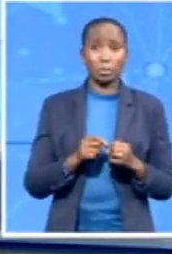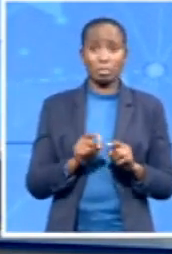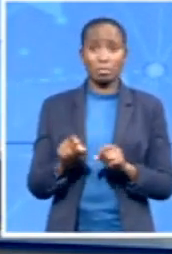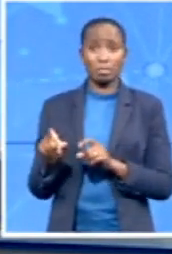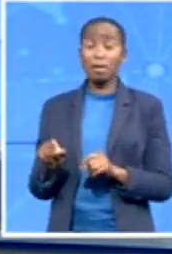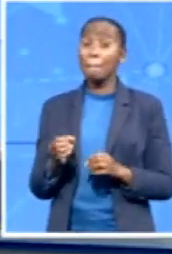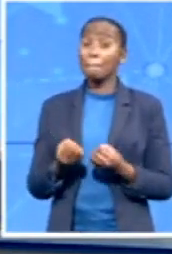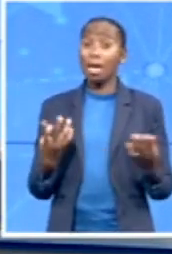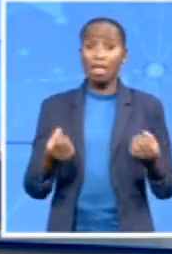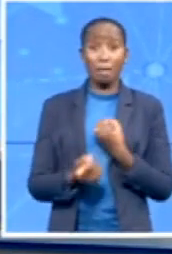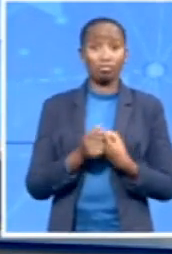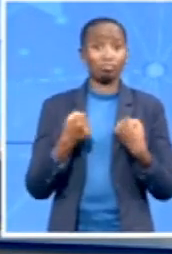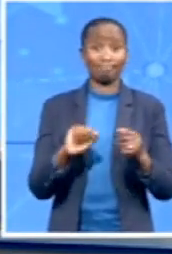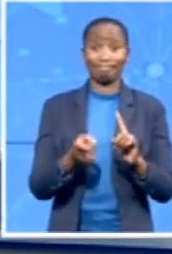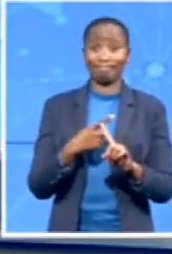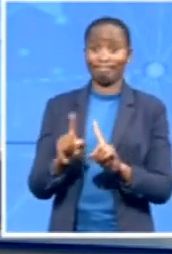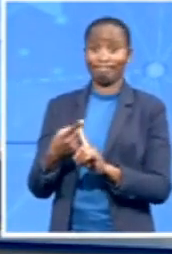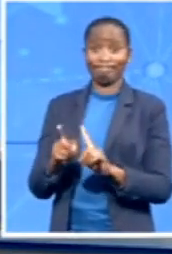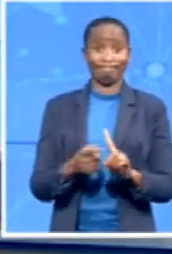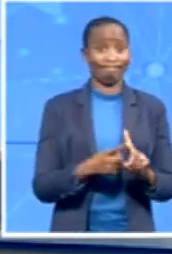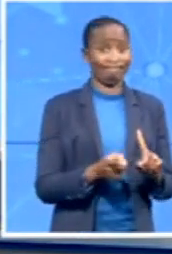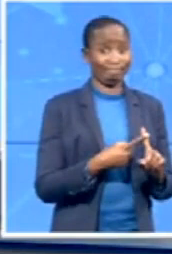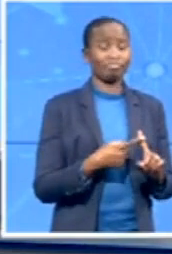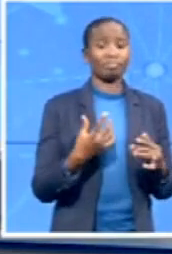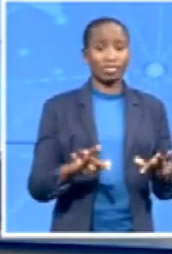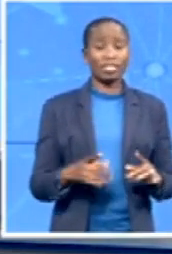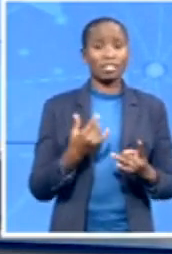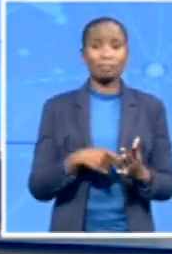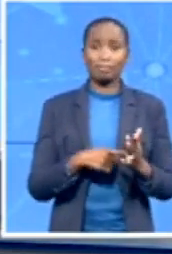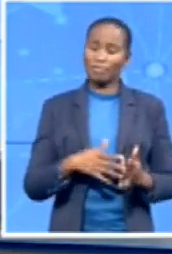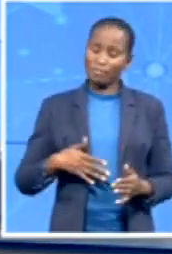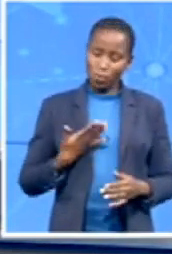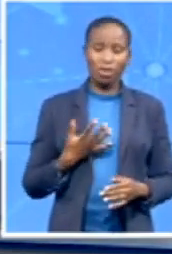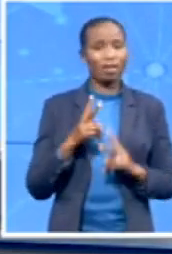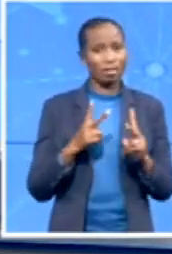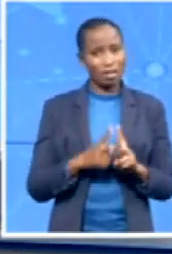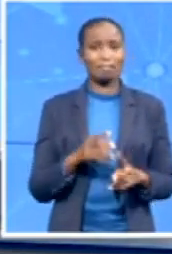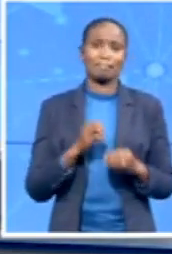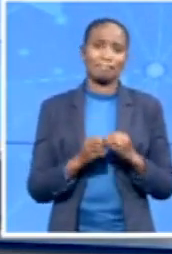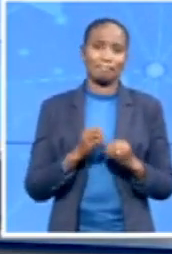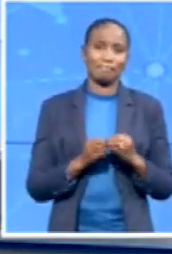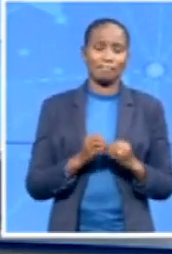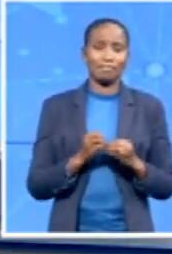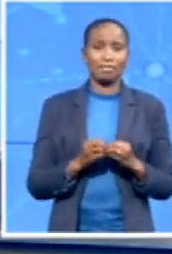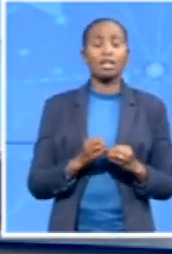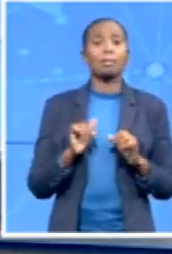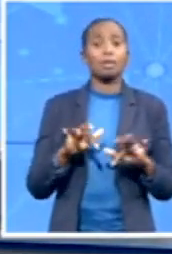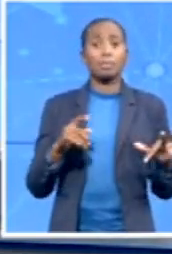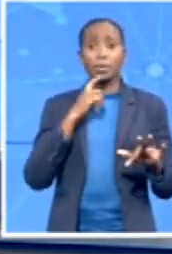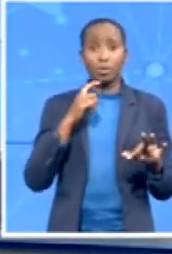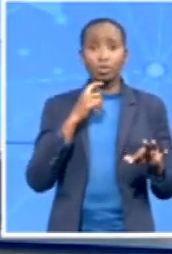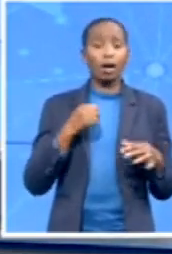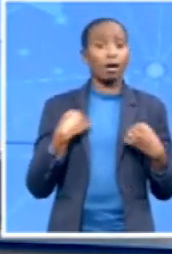seasons, and there have been demands for it to be rebuilt. Residents and motorists in the Vhembe district in Limpopo